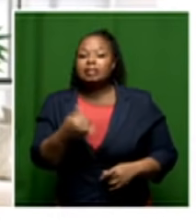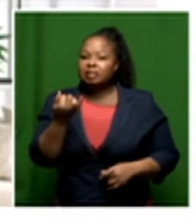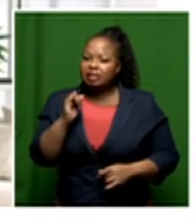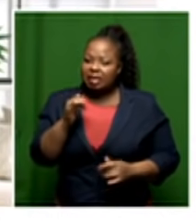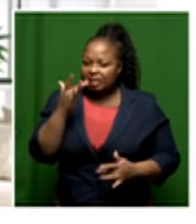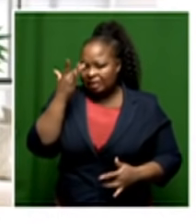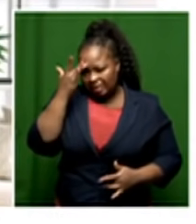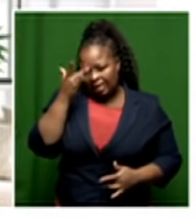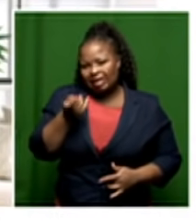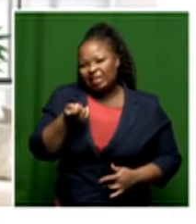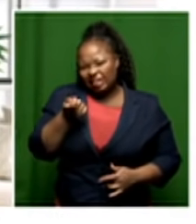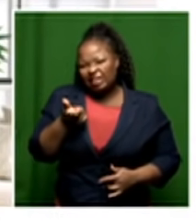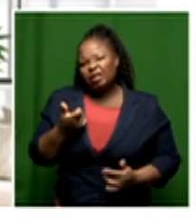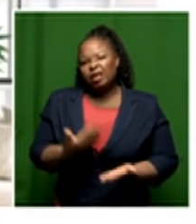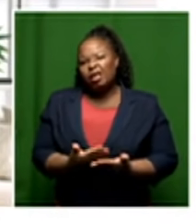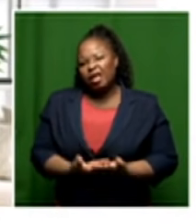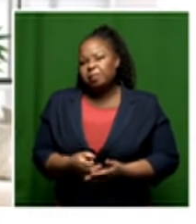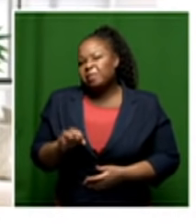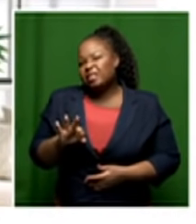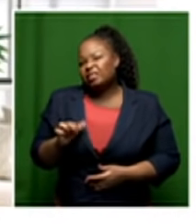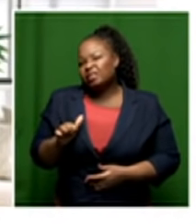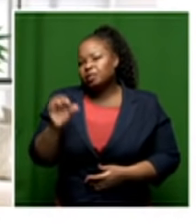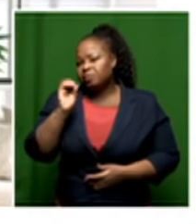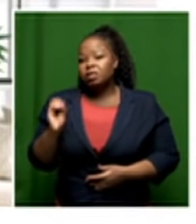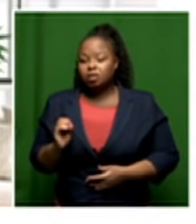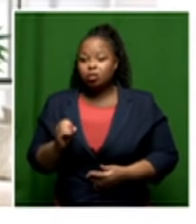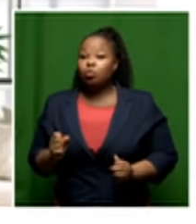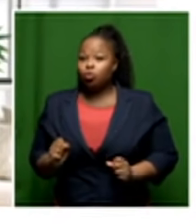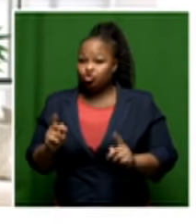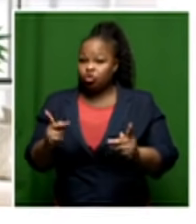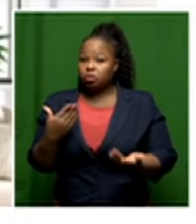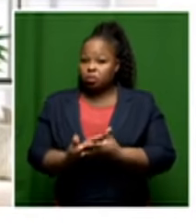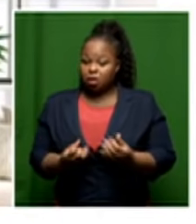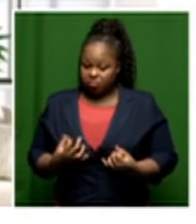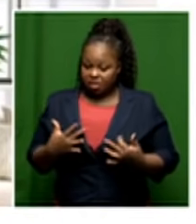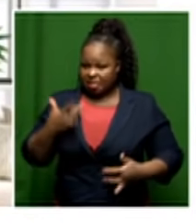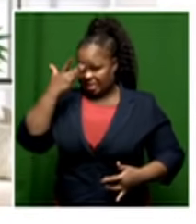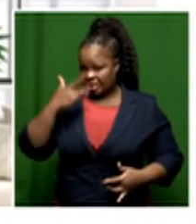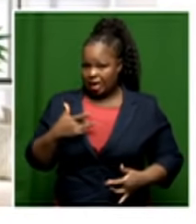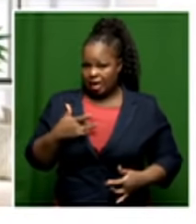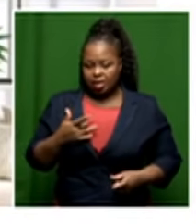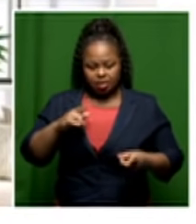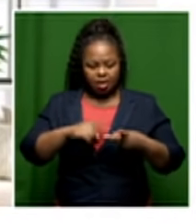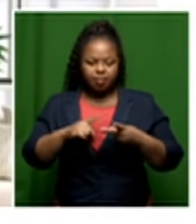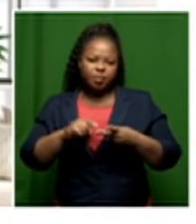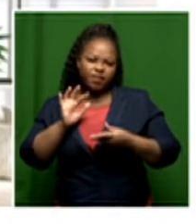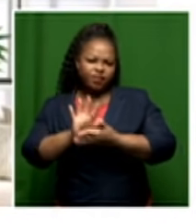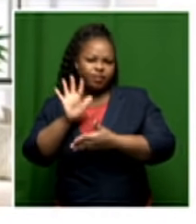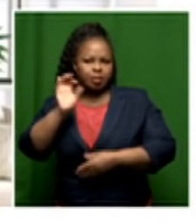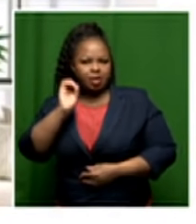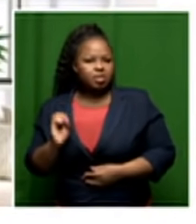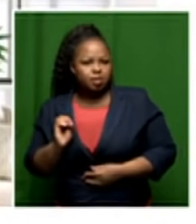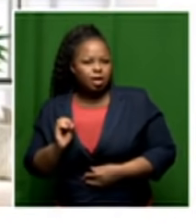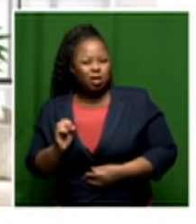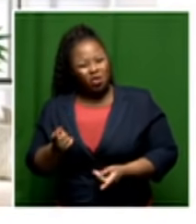about 36% chance that you could get a mild infection, and maybe 15% chance that you can get a severe,